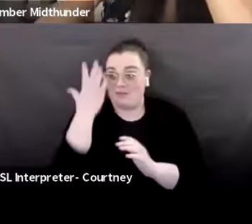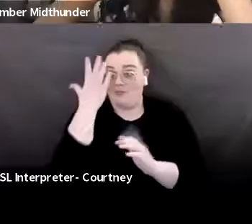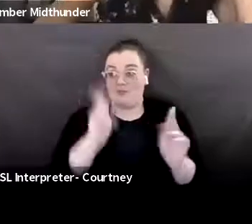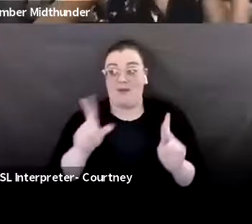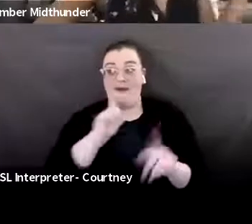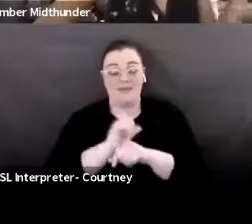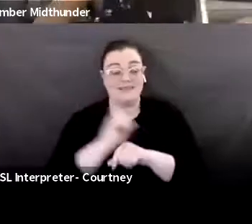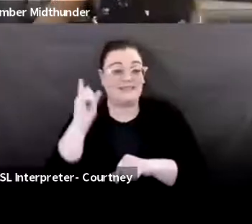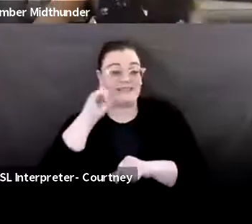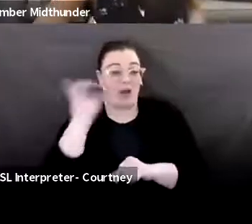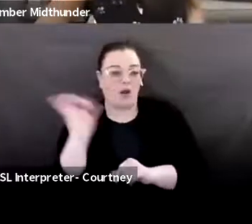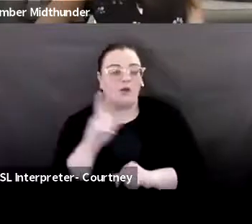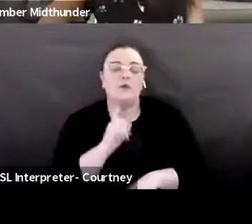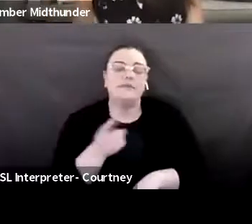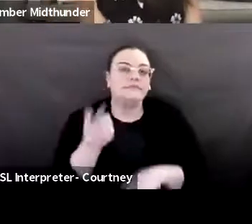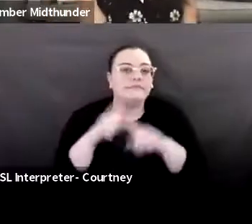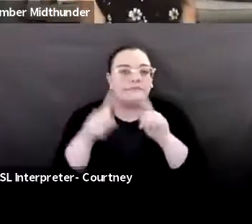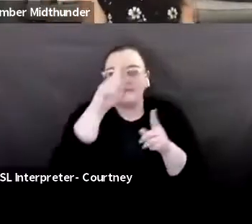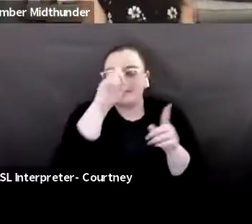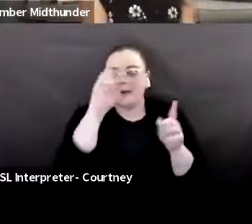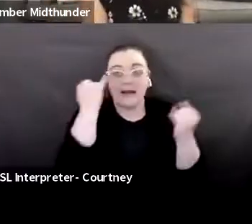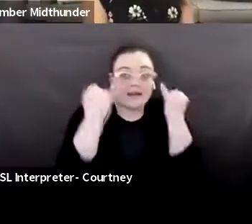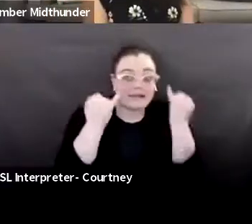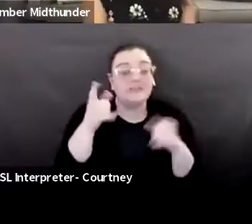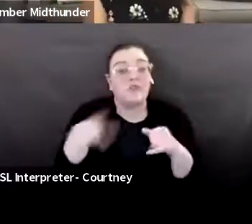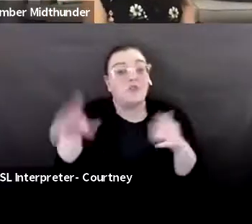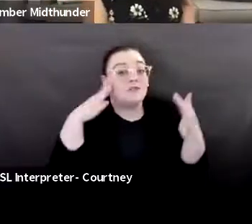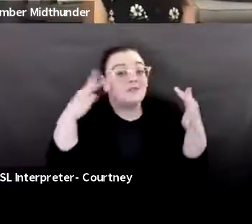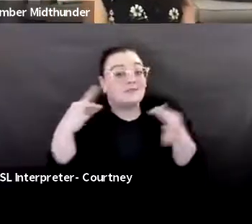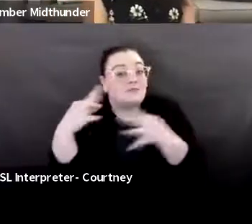are ideas of the decision makers who made those projects of what they thought